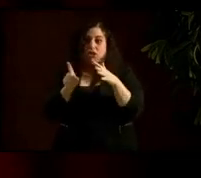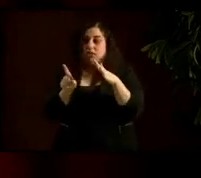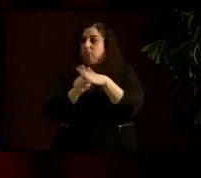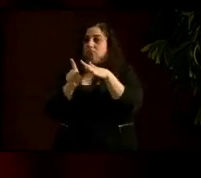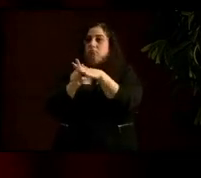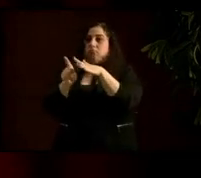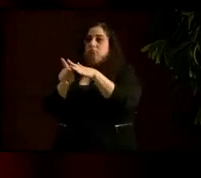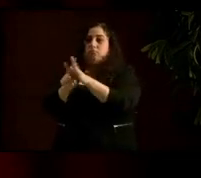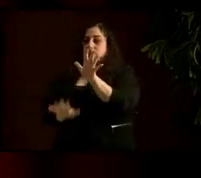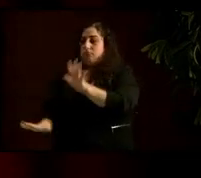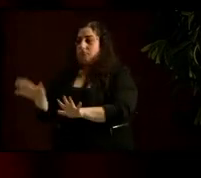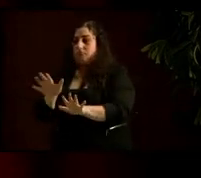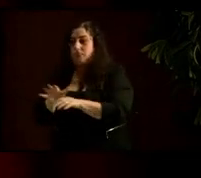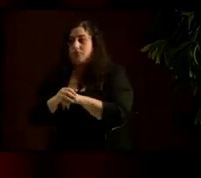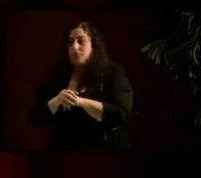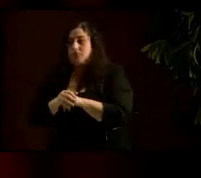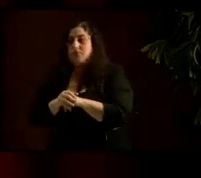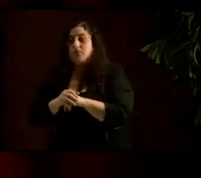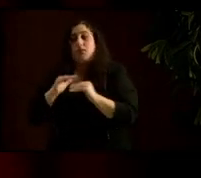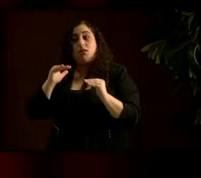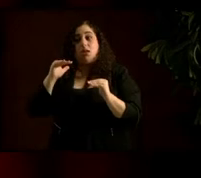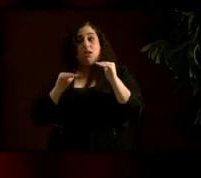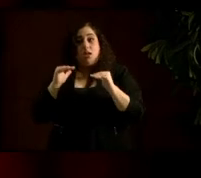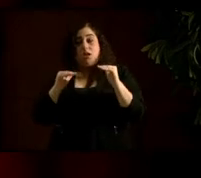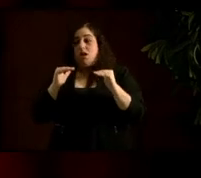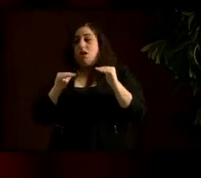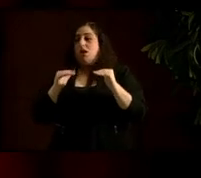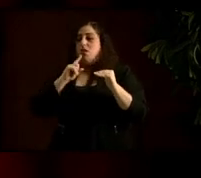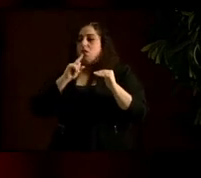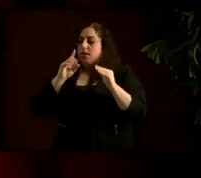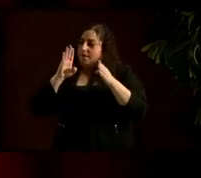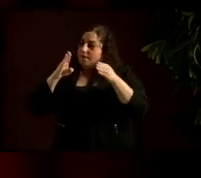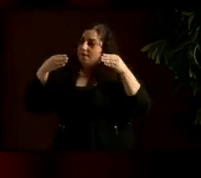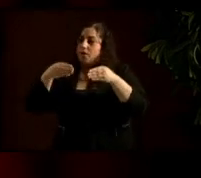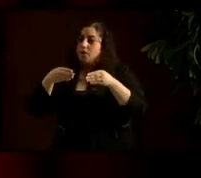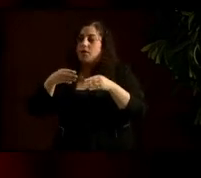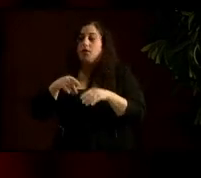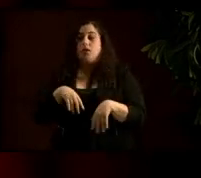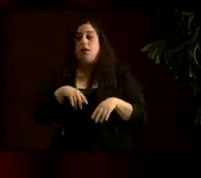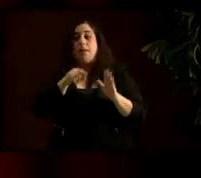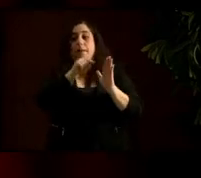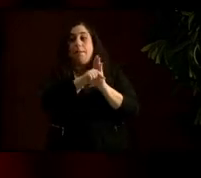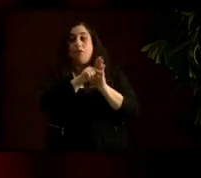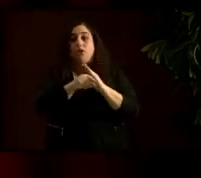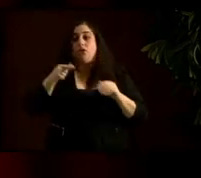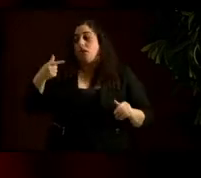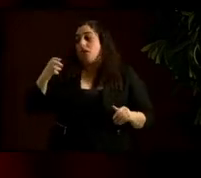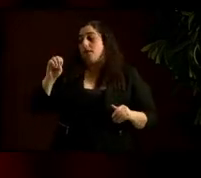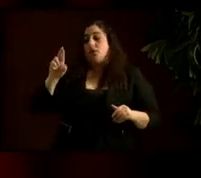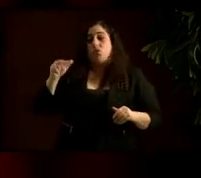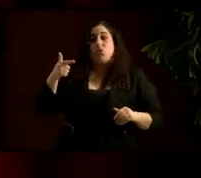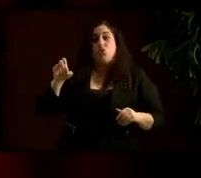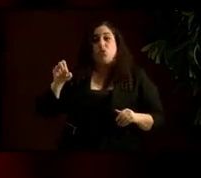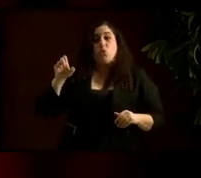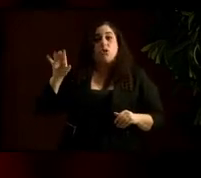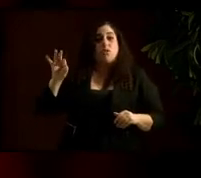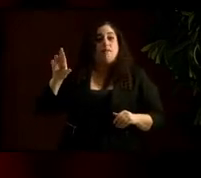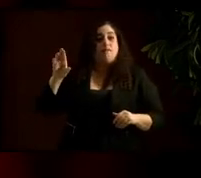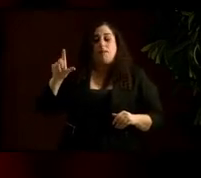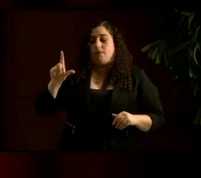SDSU. The murder of George Floyd, the undermining of voting rights, white